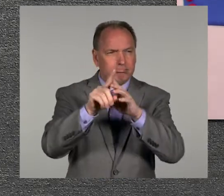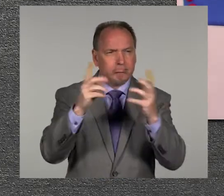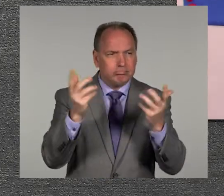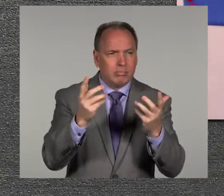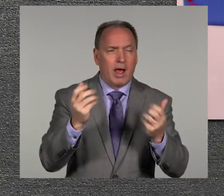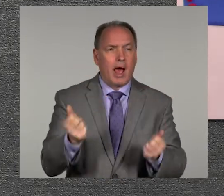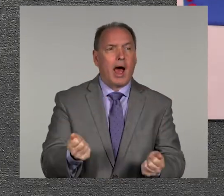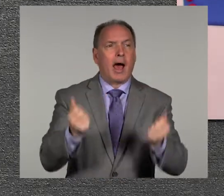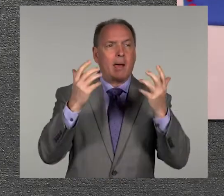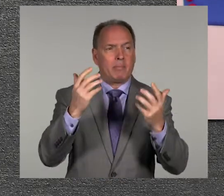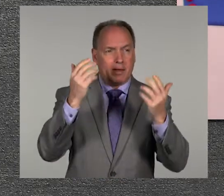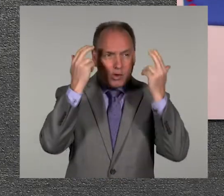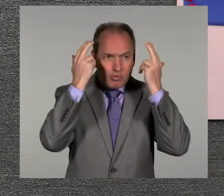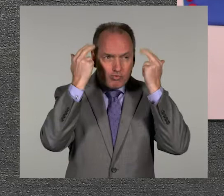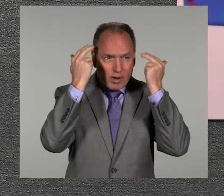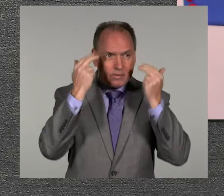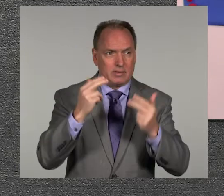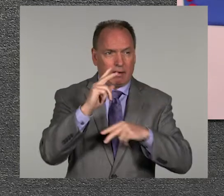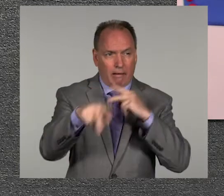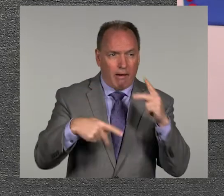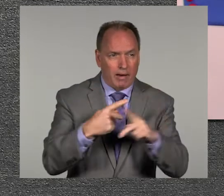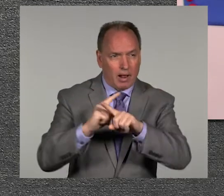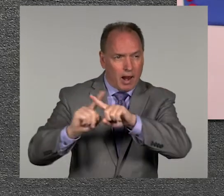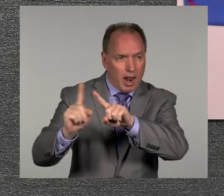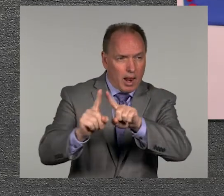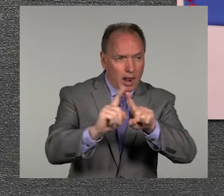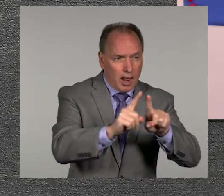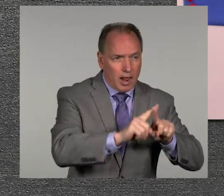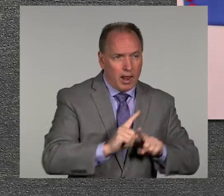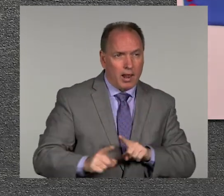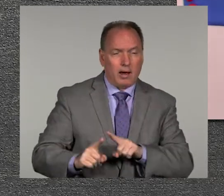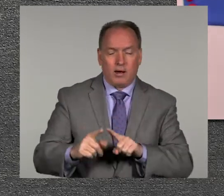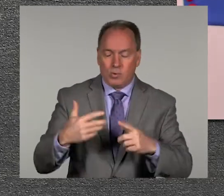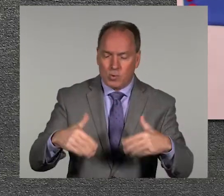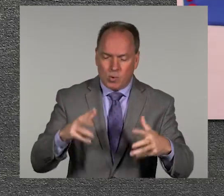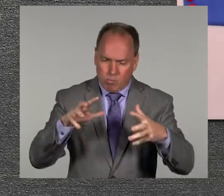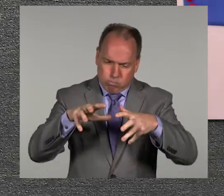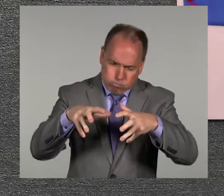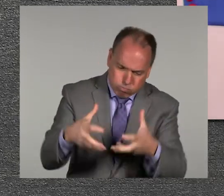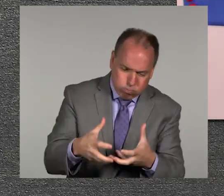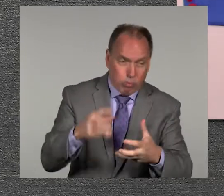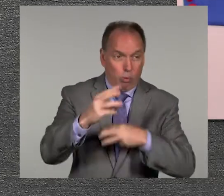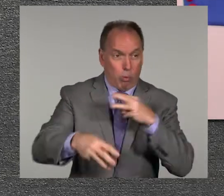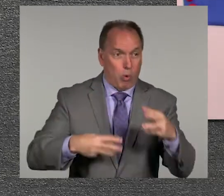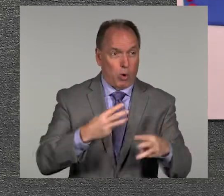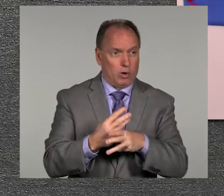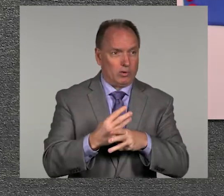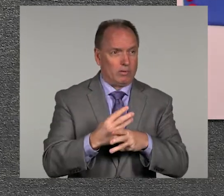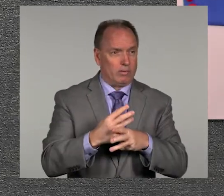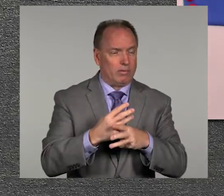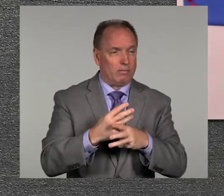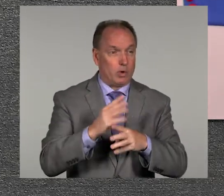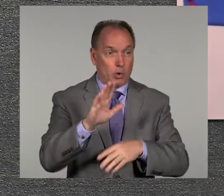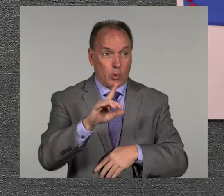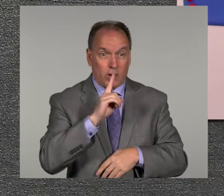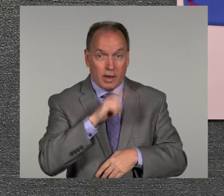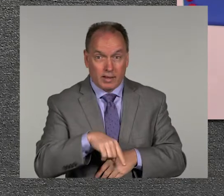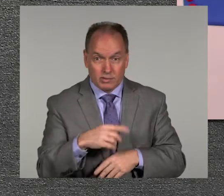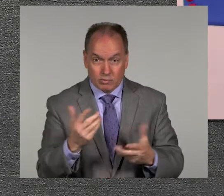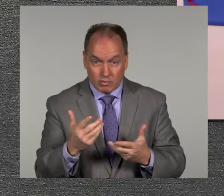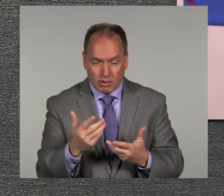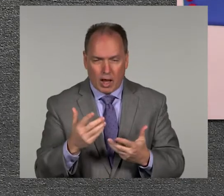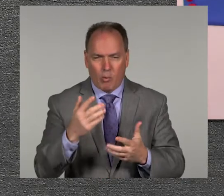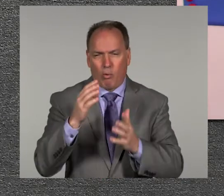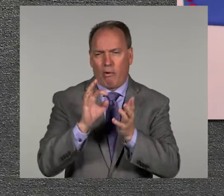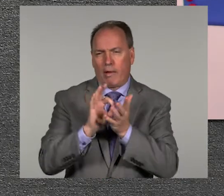of how many types of bunnies live in the whole big world. All right, think of your answer.